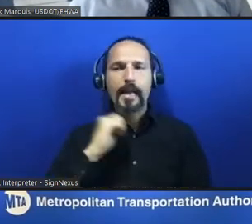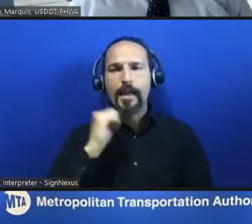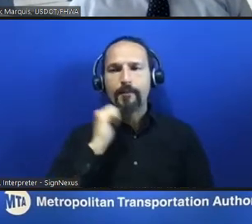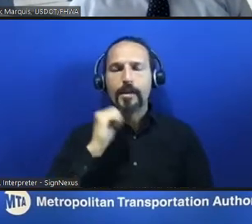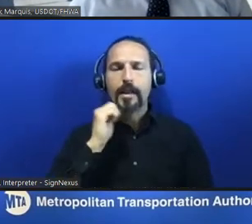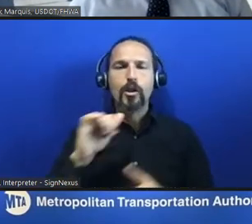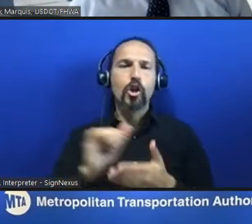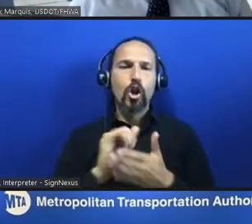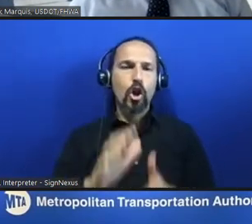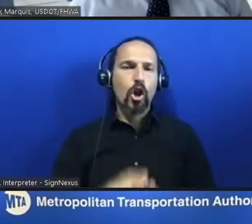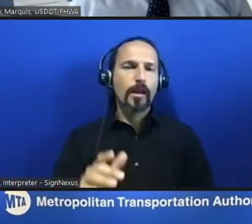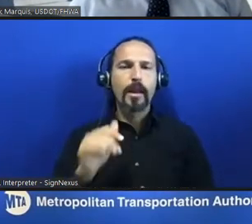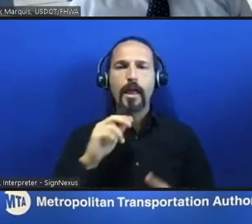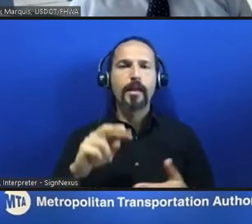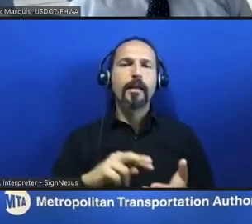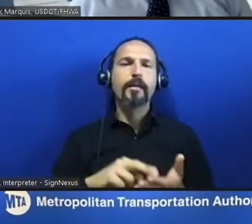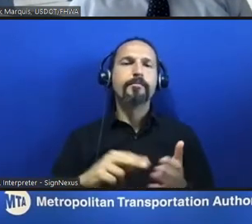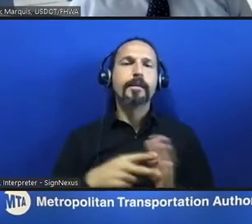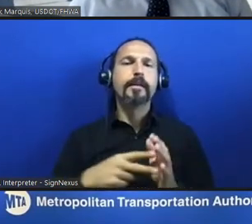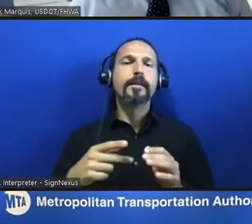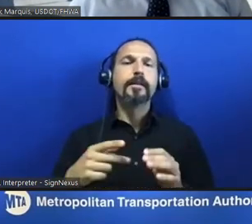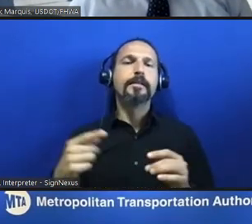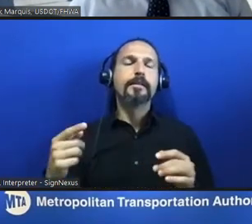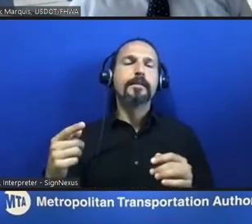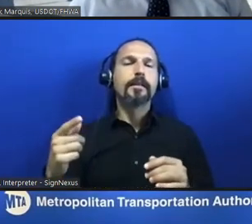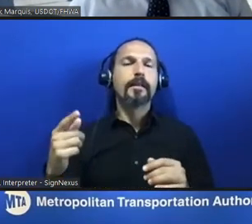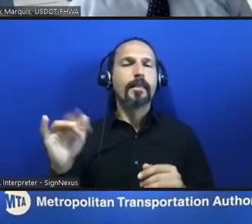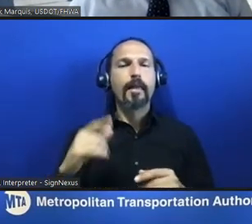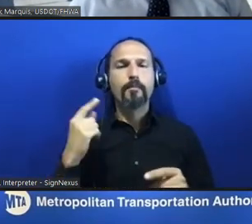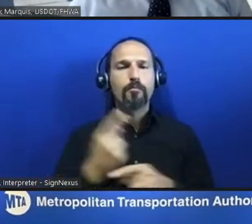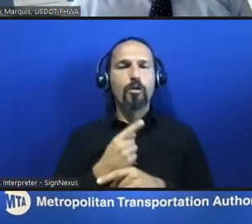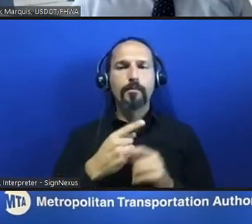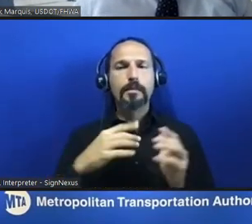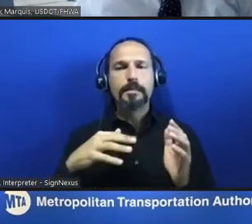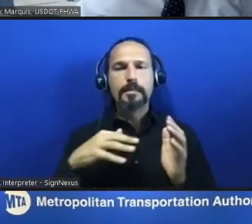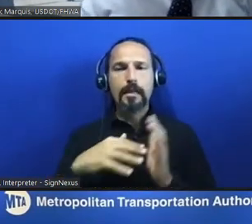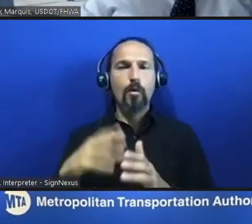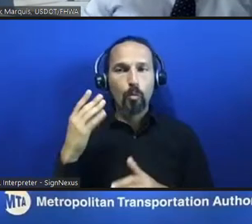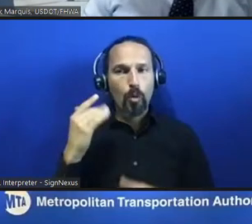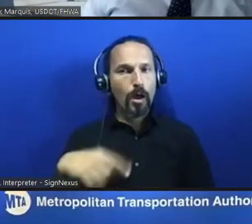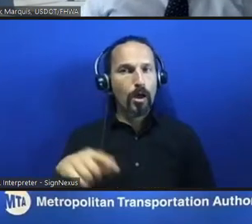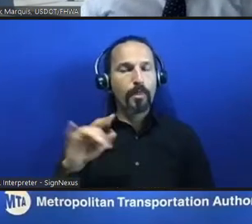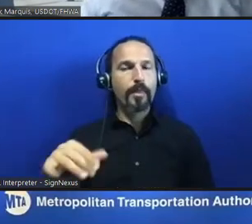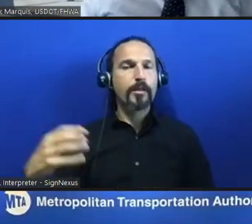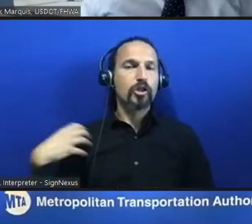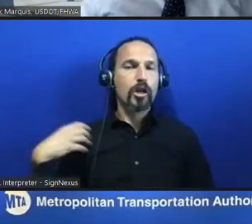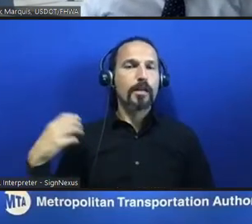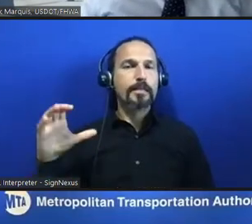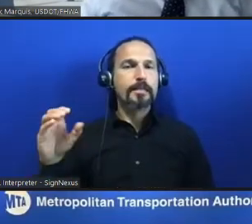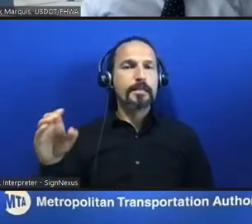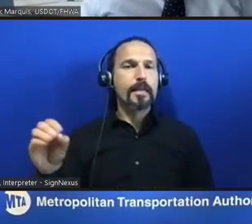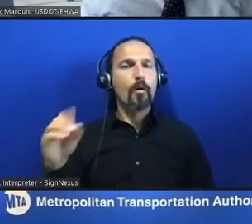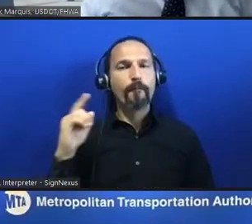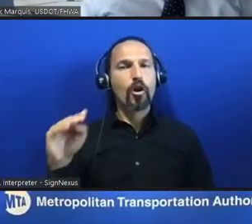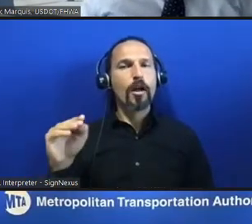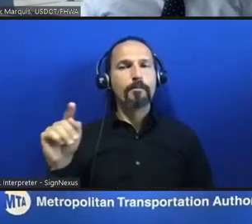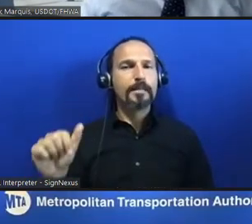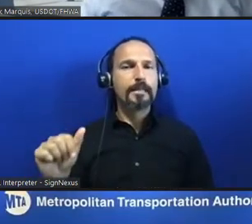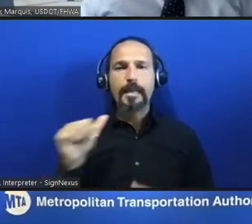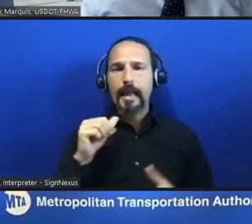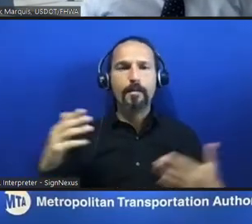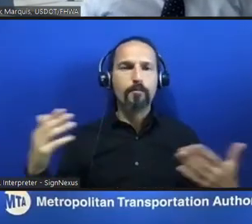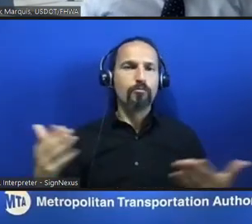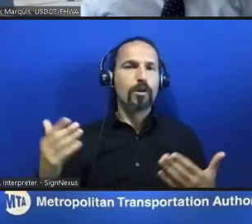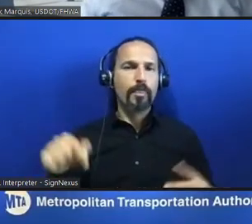it will have unintended consequences that have not been adequately studied why is the chair and the CEO of the MTA not